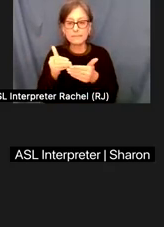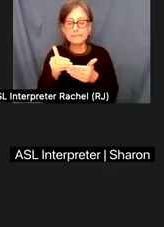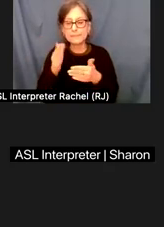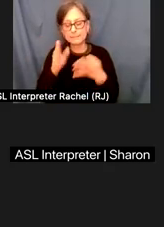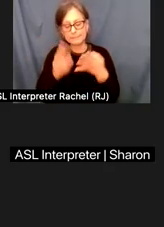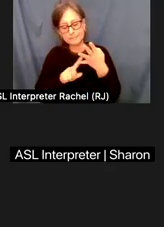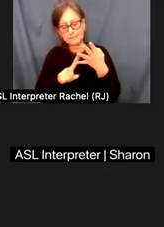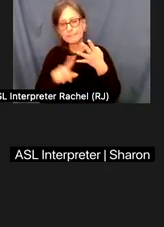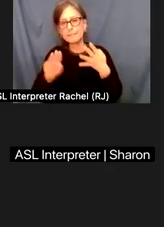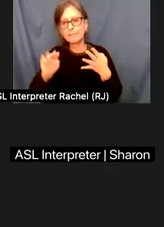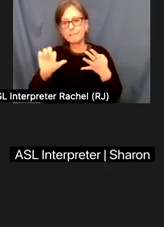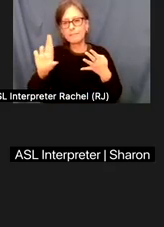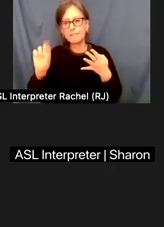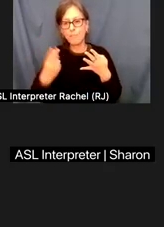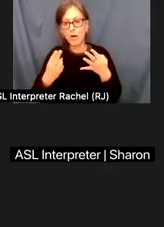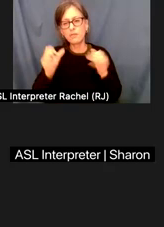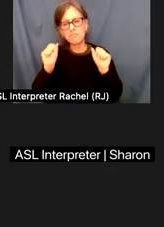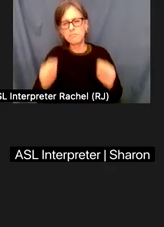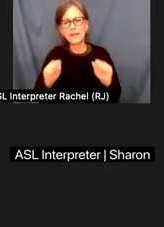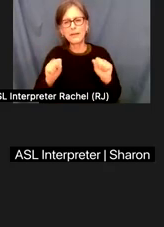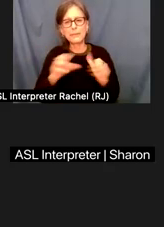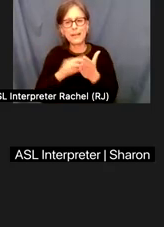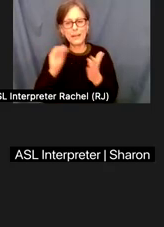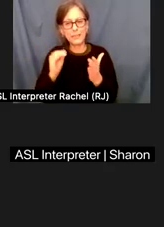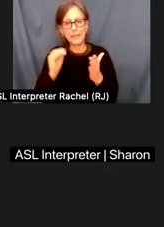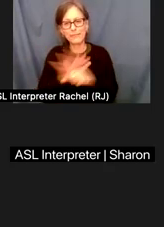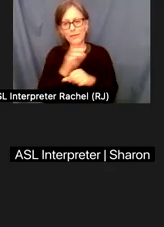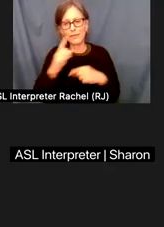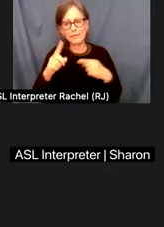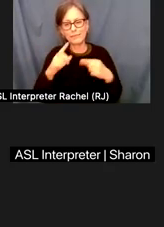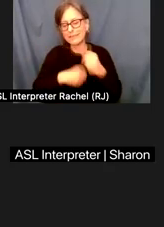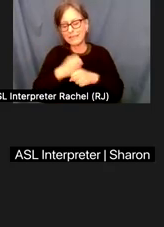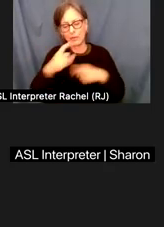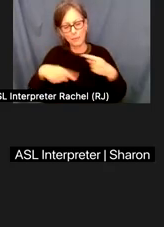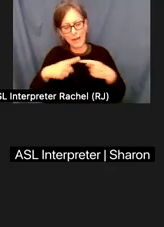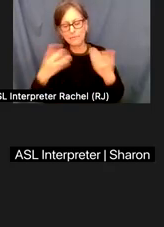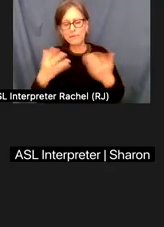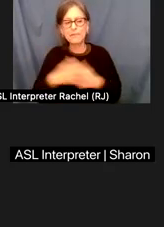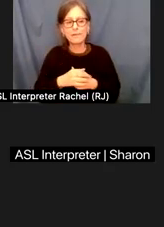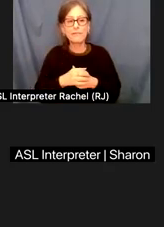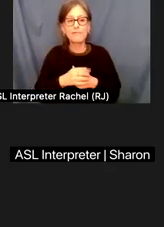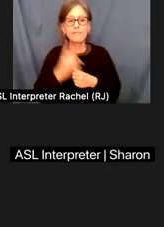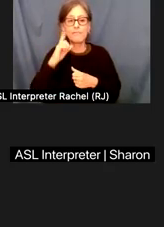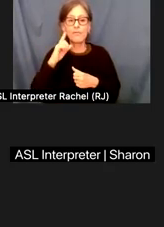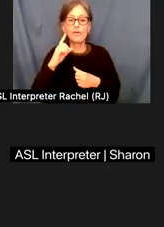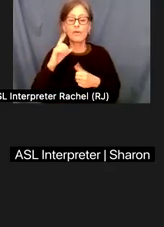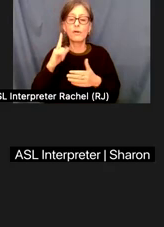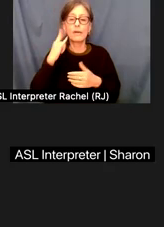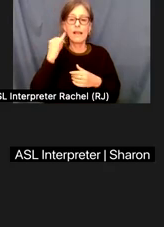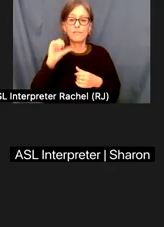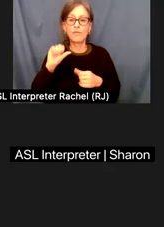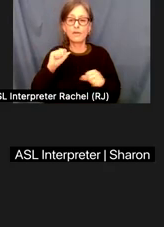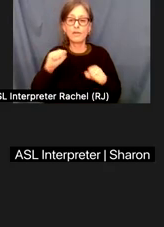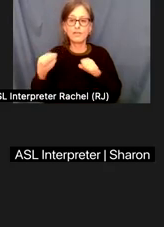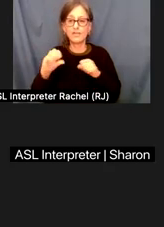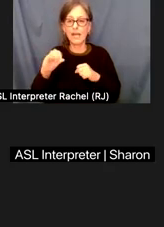but you can, of course, do things year round. Similarly, as California Shakeout, while Shakeout happens on the third Thursday of